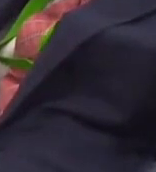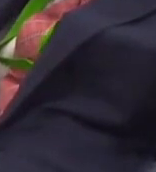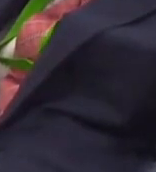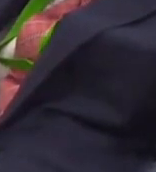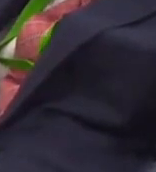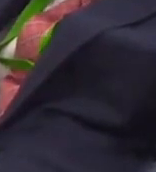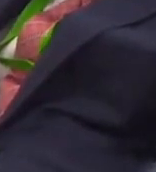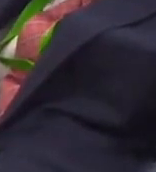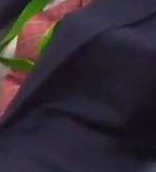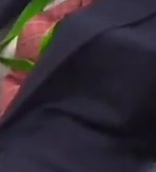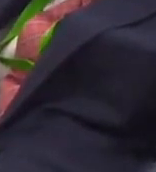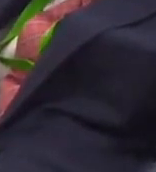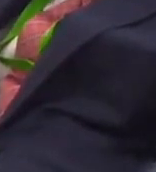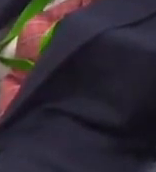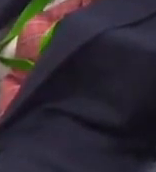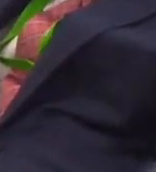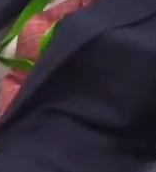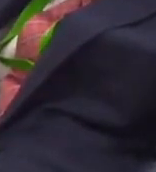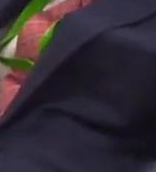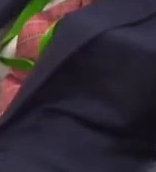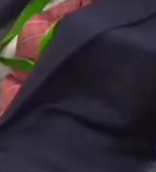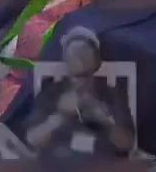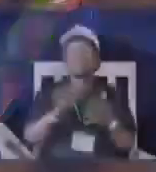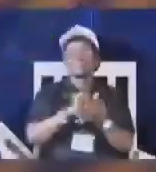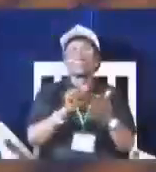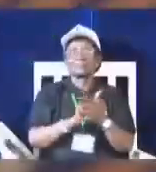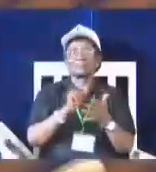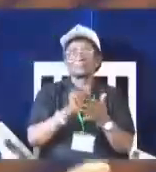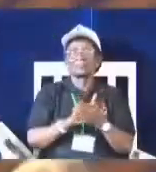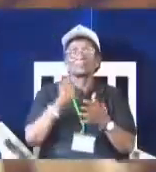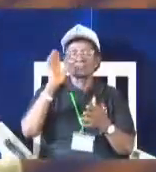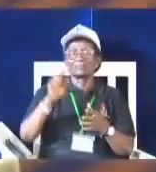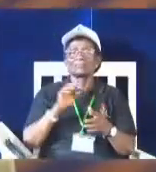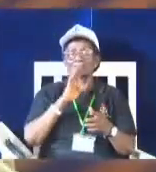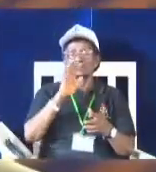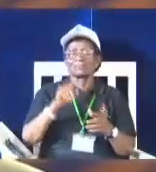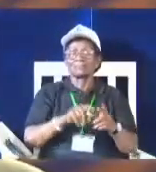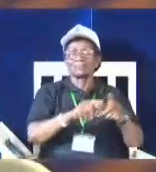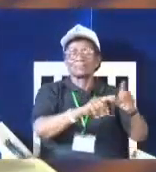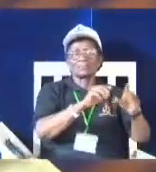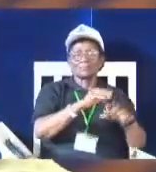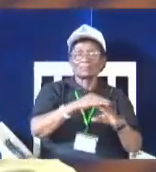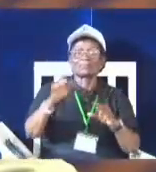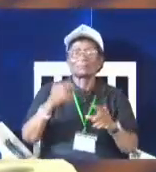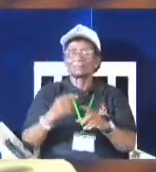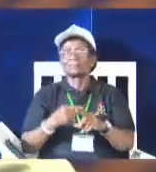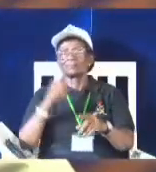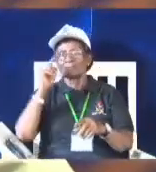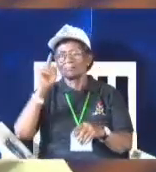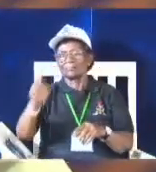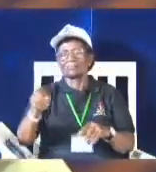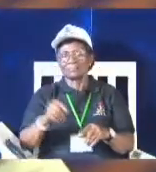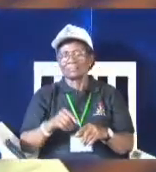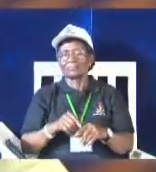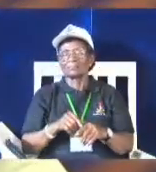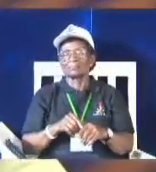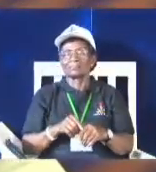so that they will now become those who will be running away from you.